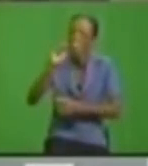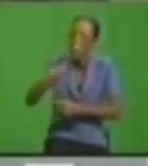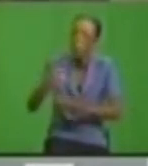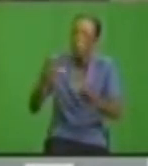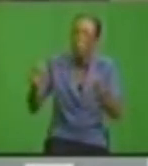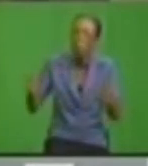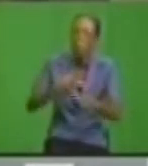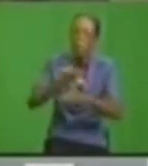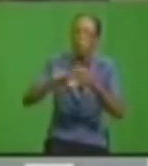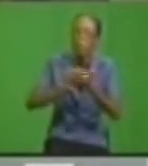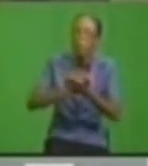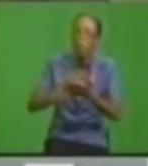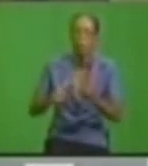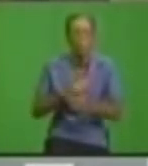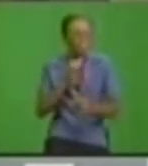other.